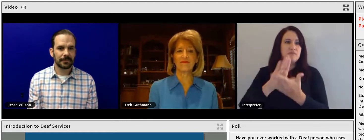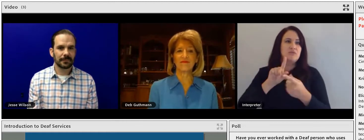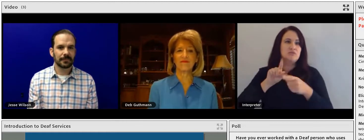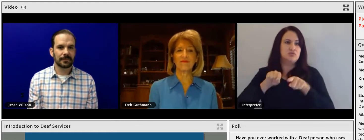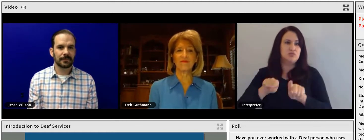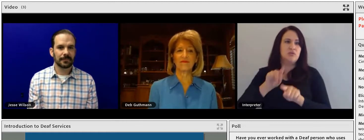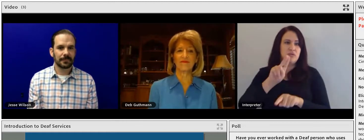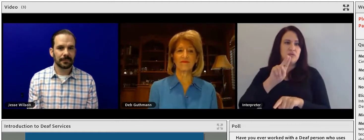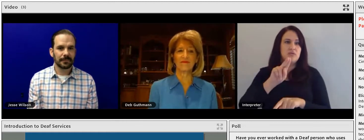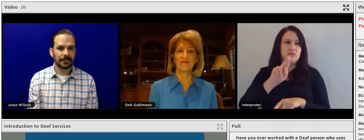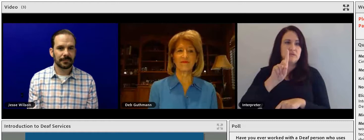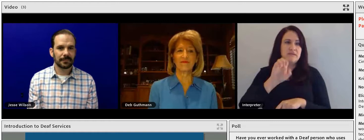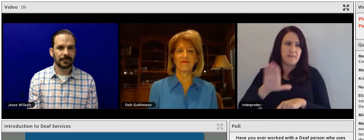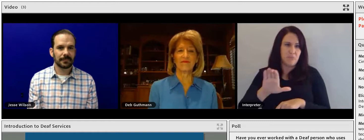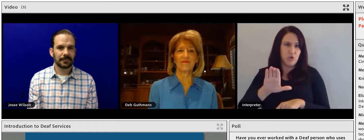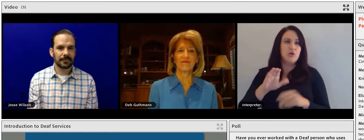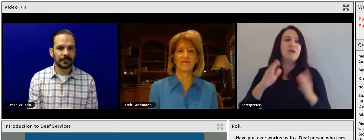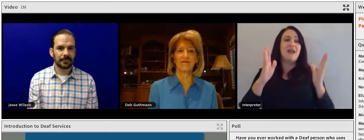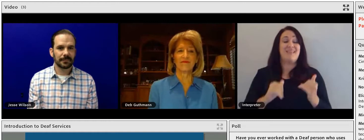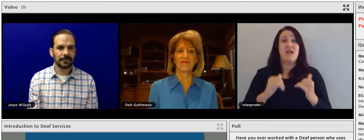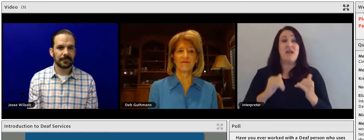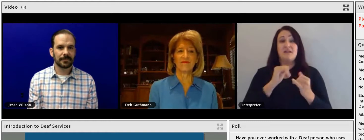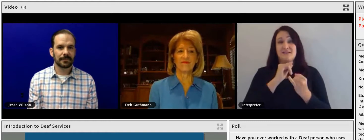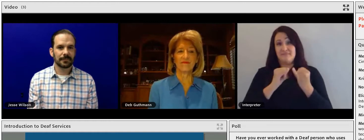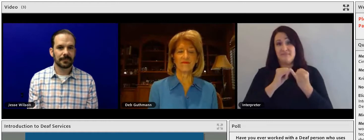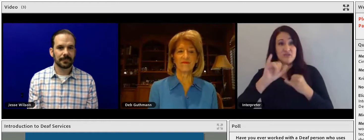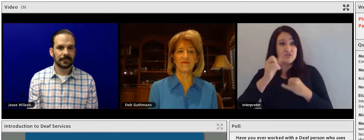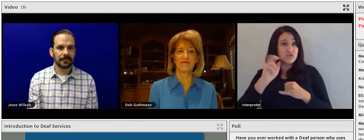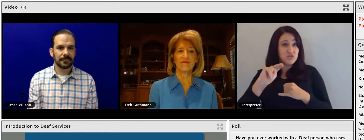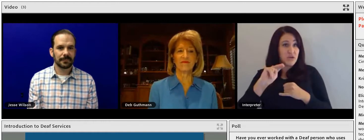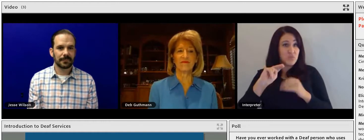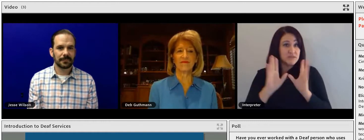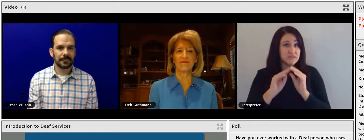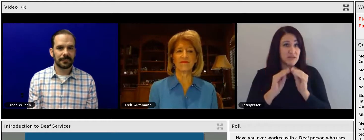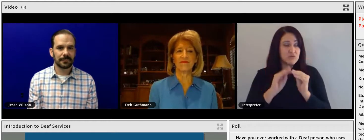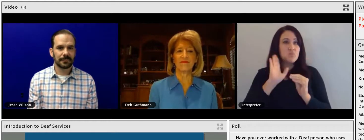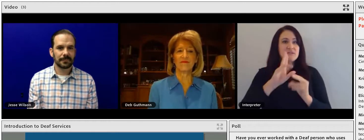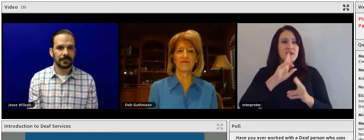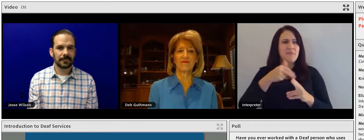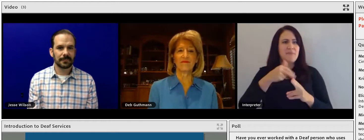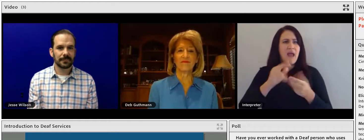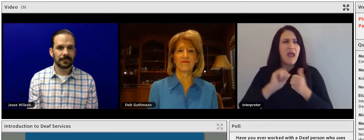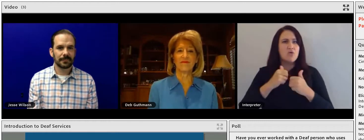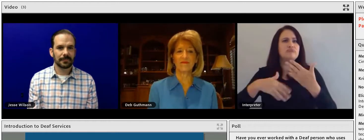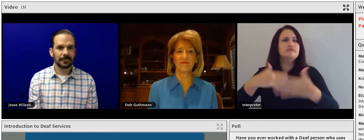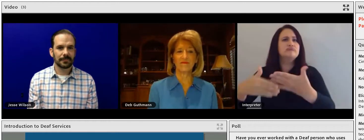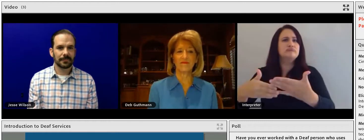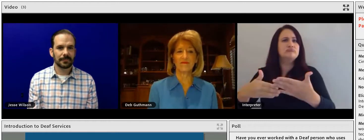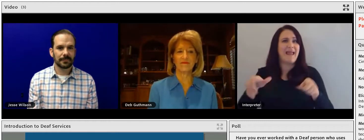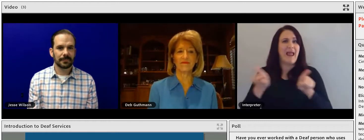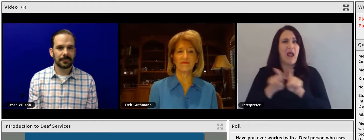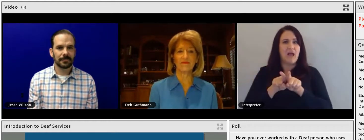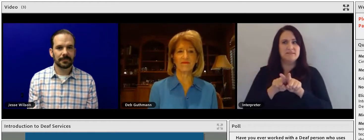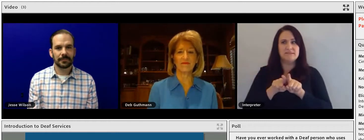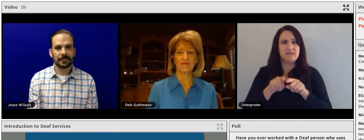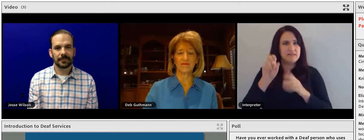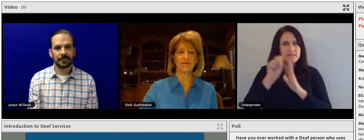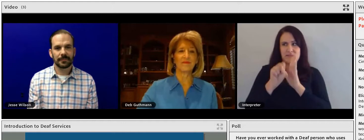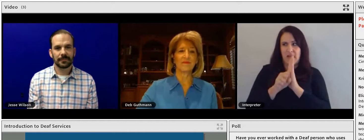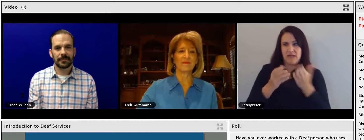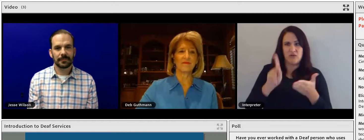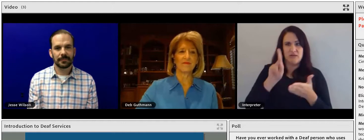And then finally, for our January session, we'll talk about how to move forward as a state in providing